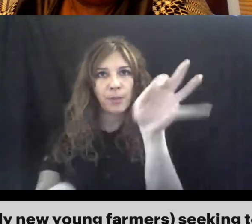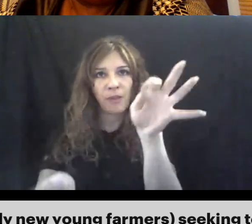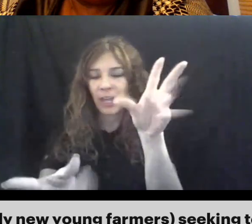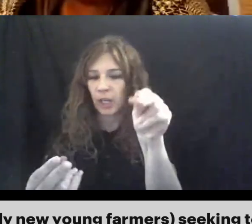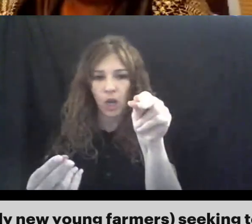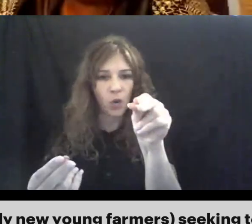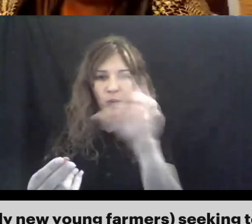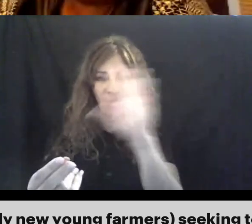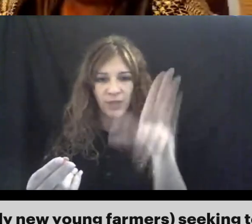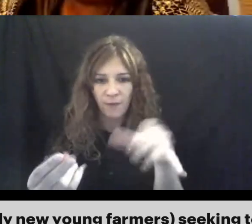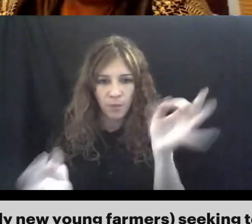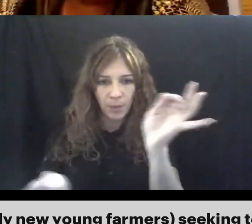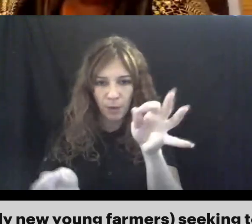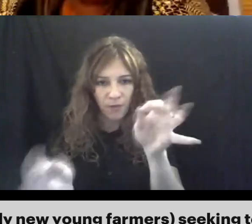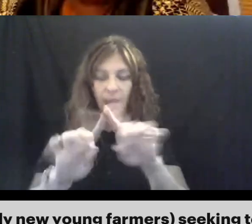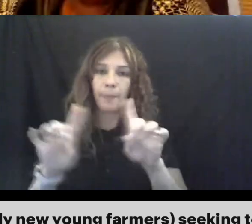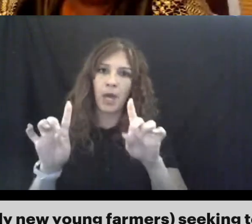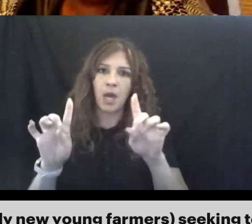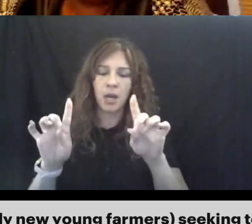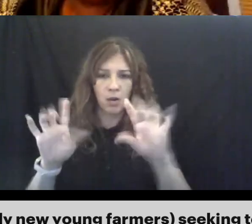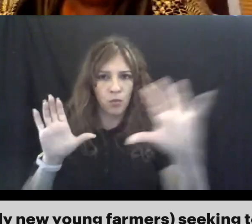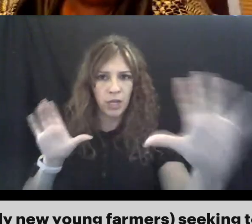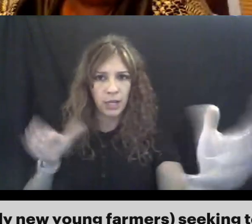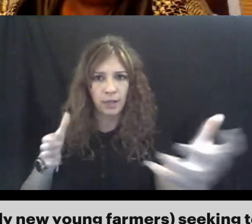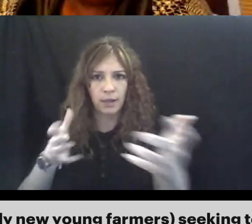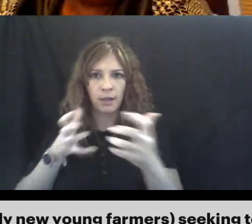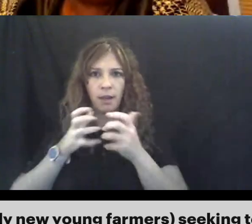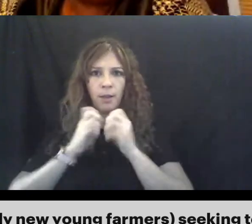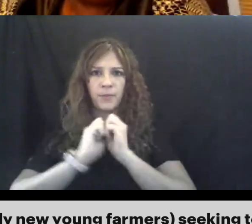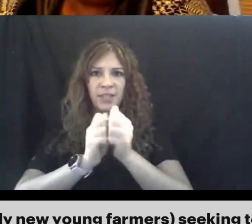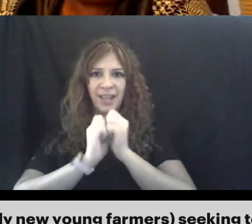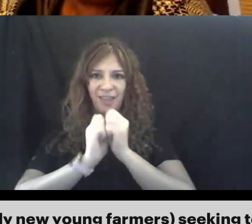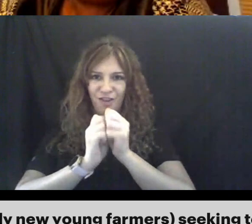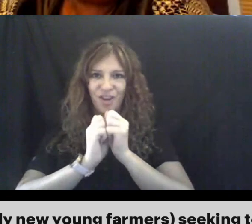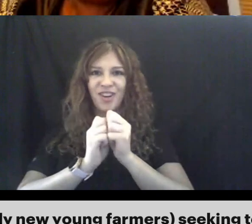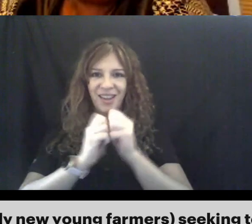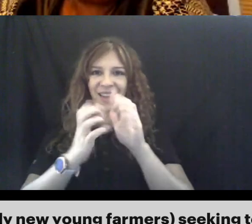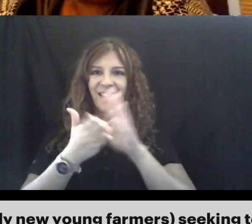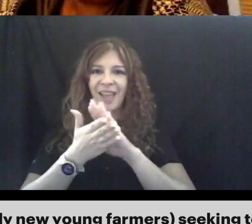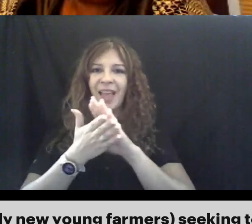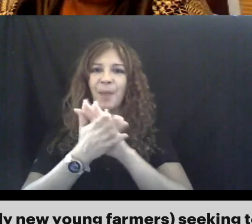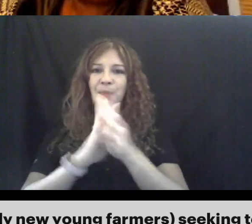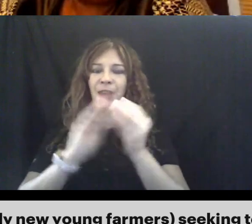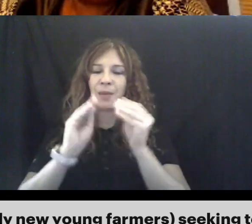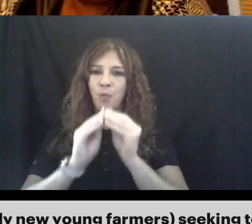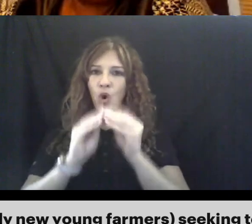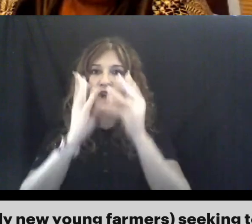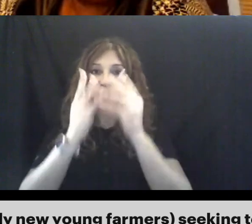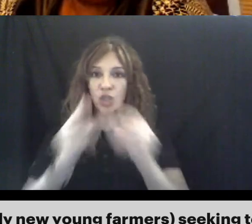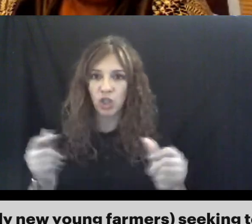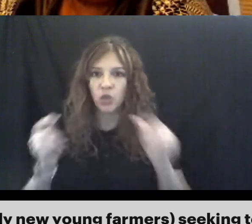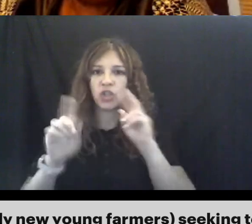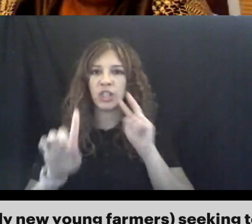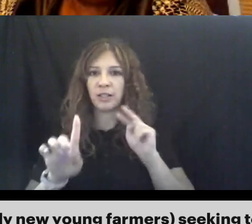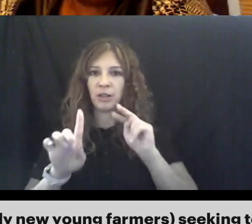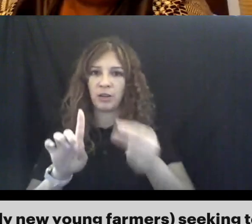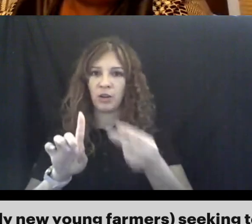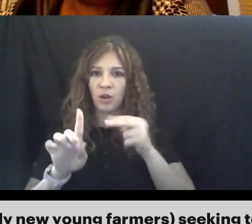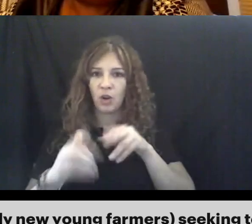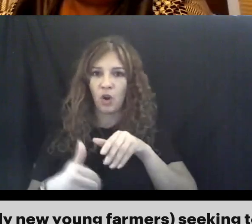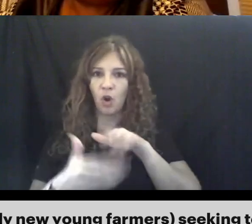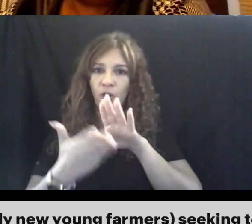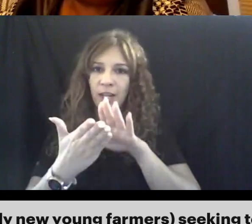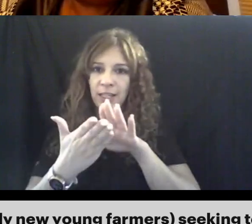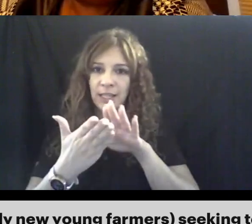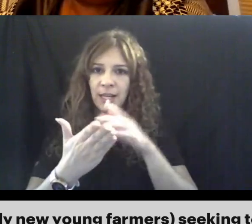perfect, but that we come together in community and be solutions oriented, and just, bravely say, hey, things